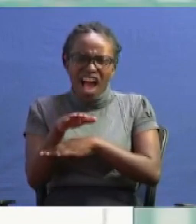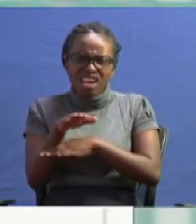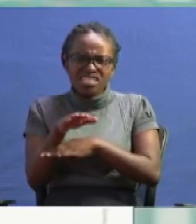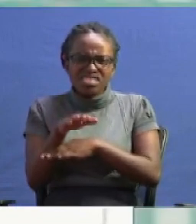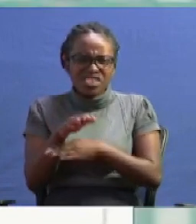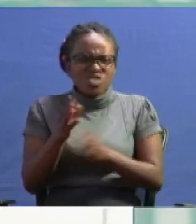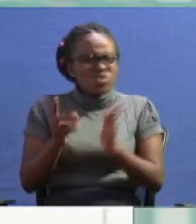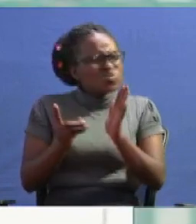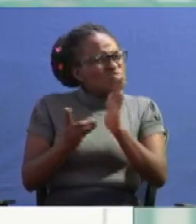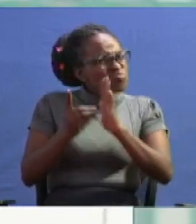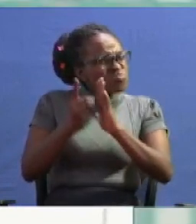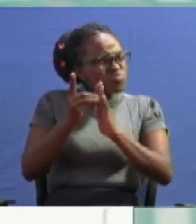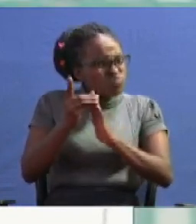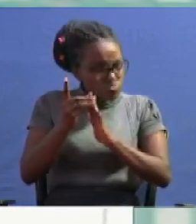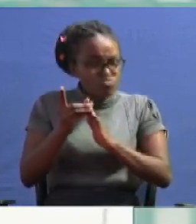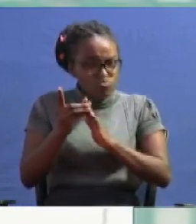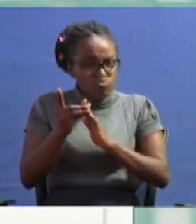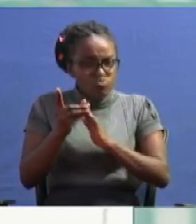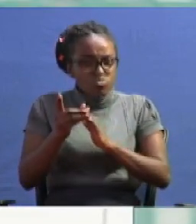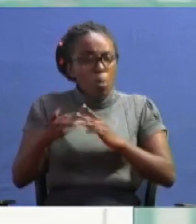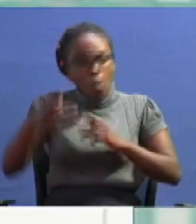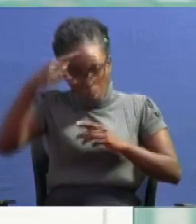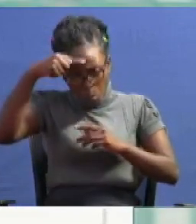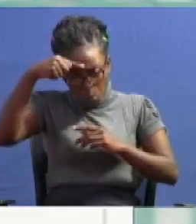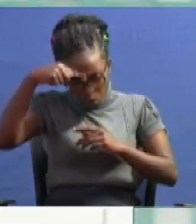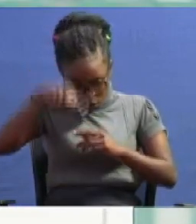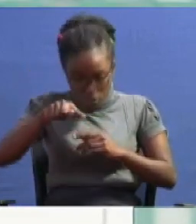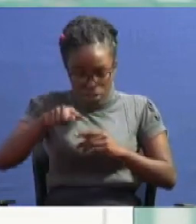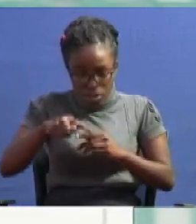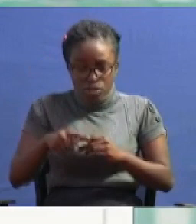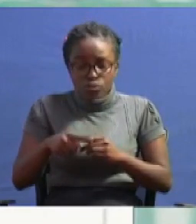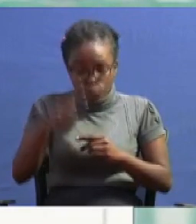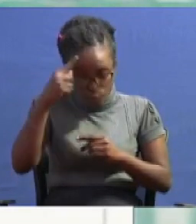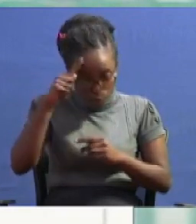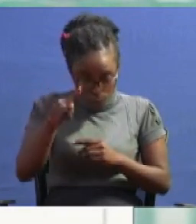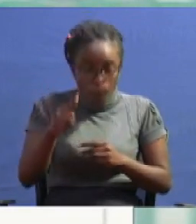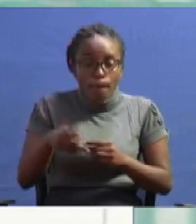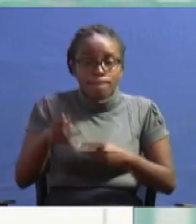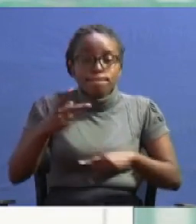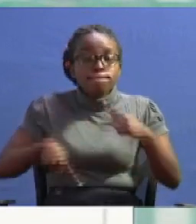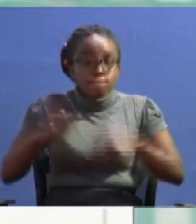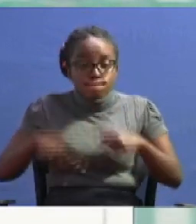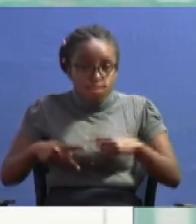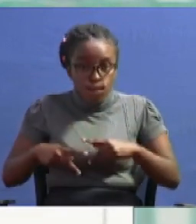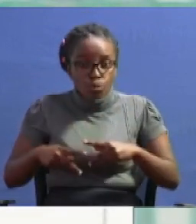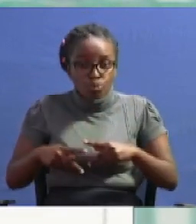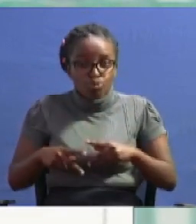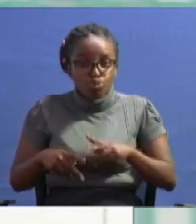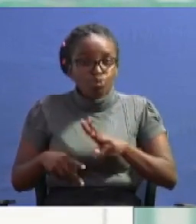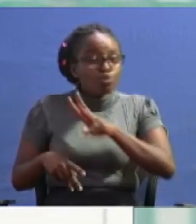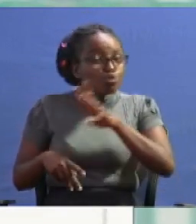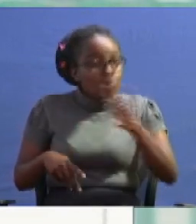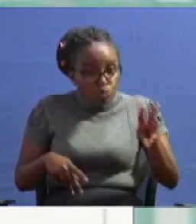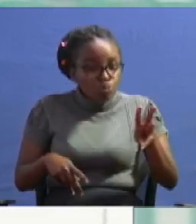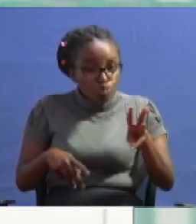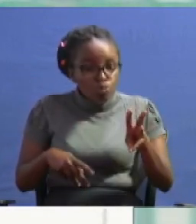these policies for our people or for the West? Okay. Are we doing it to please the West or our people? Who got us into power? Whose interest are